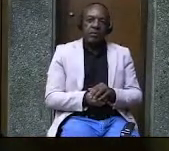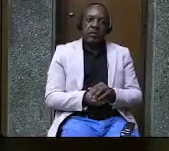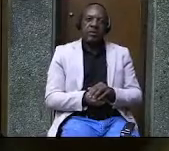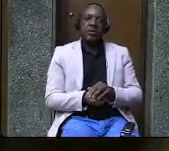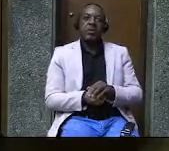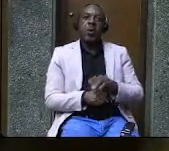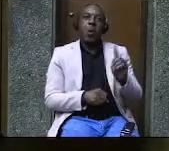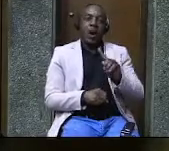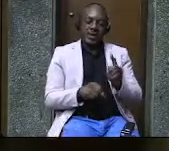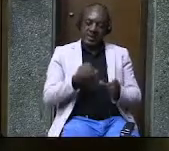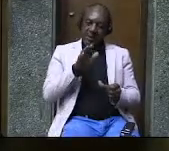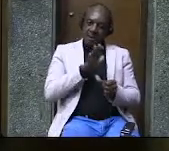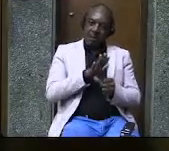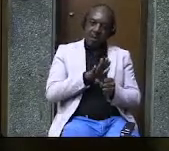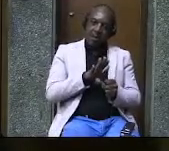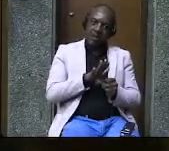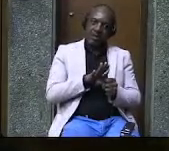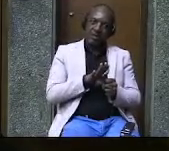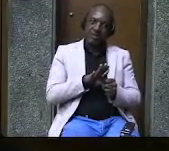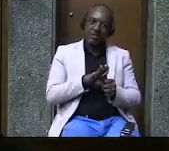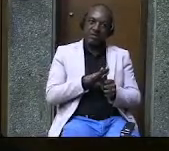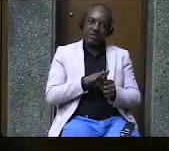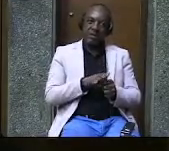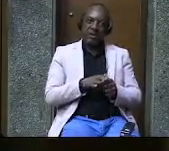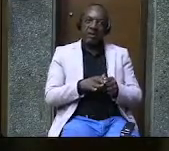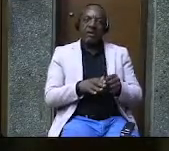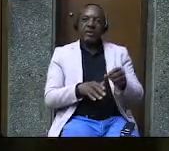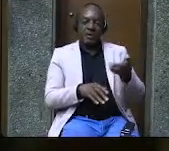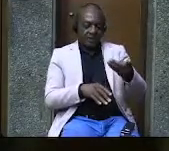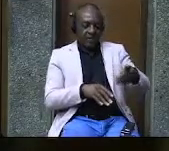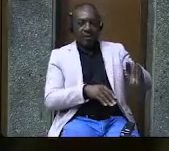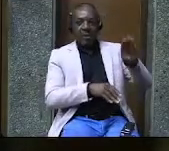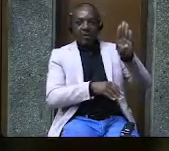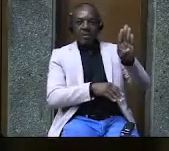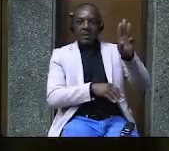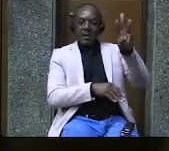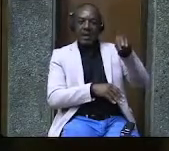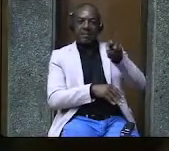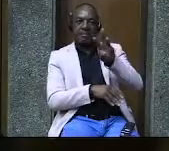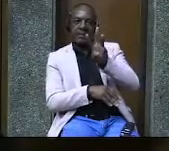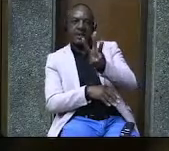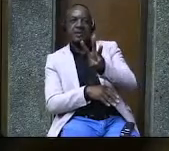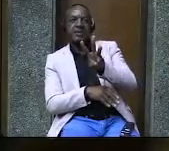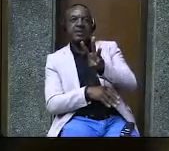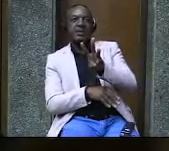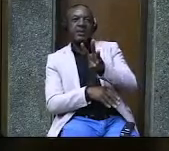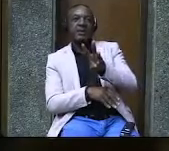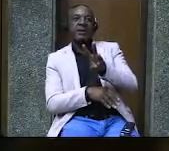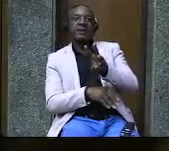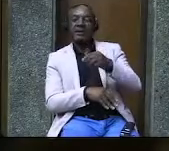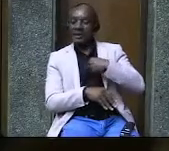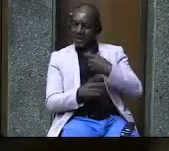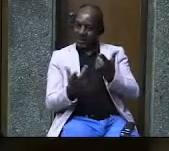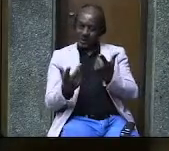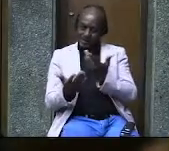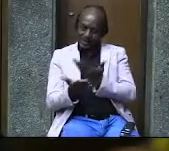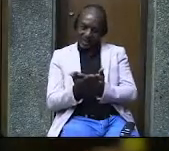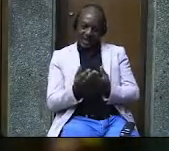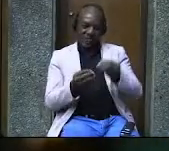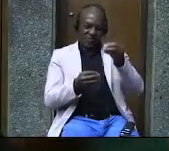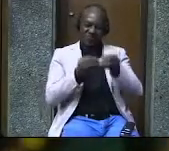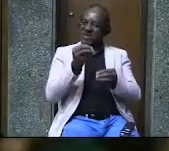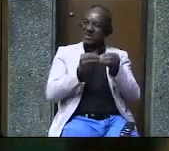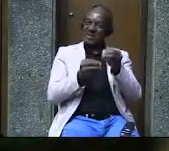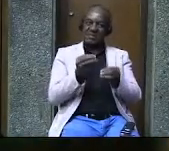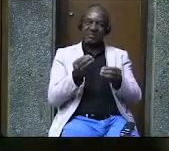leather. That is for BMW, for Daimler Chrysler. I can do that,